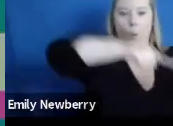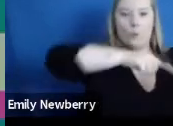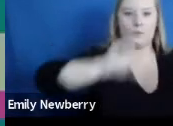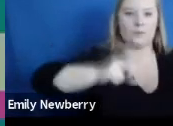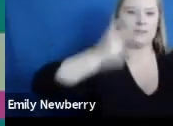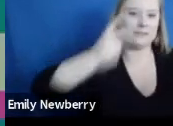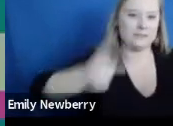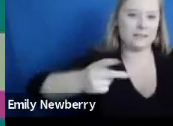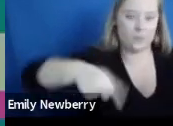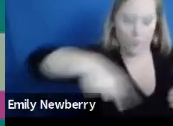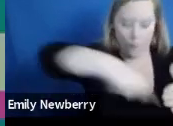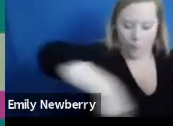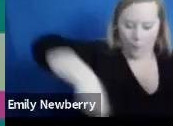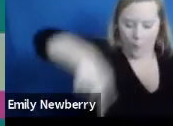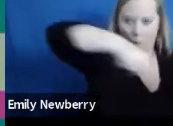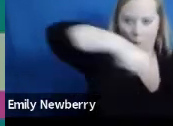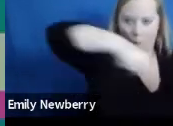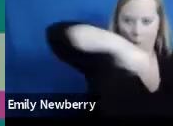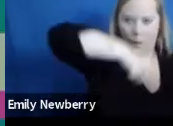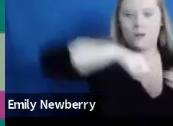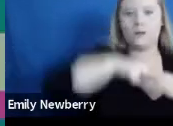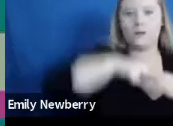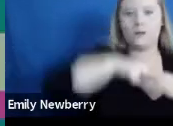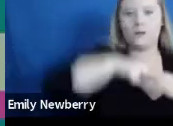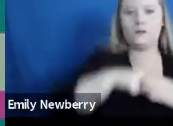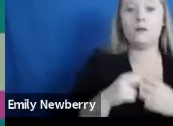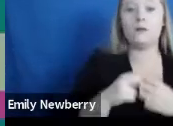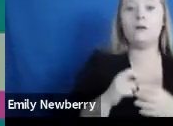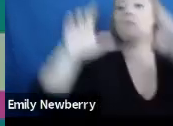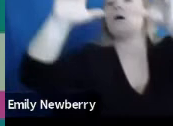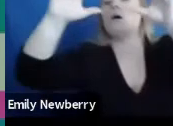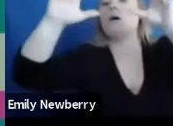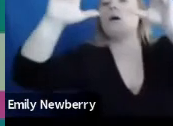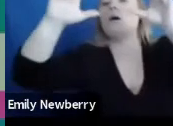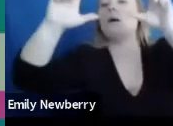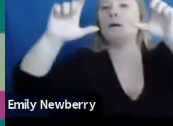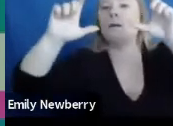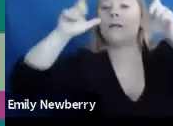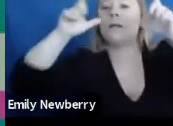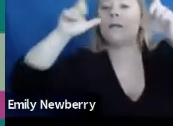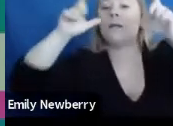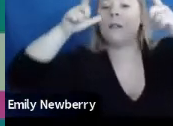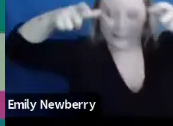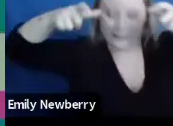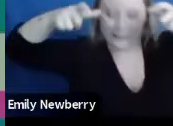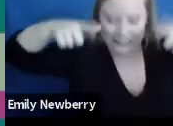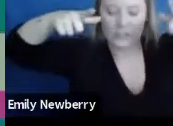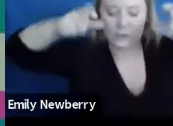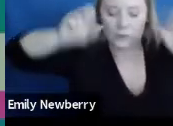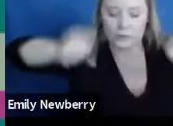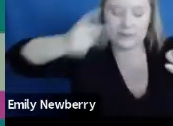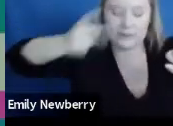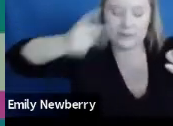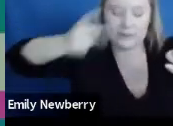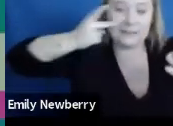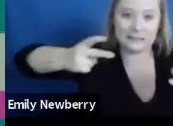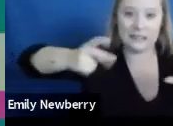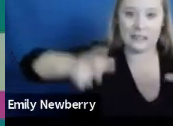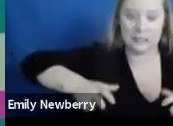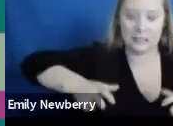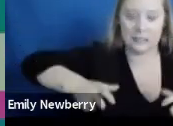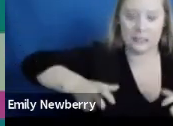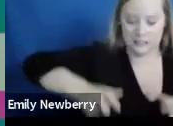hole here. In the upper picture is a shot looking into the hole, and you can see the casing below ground here with a big rock